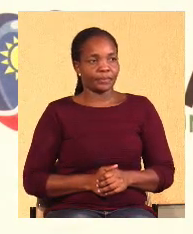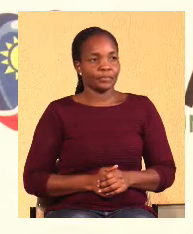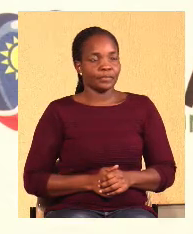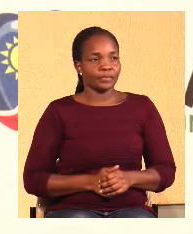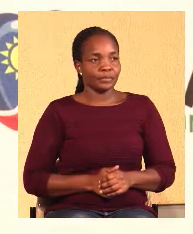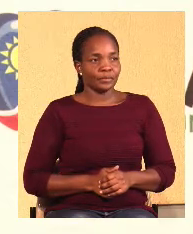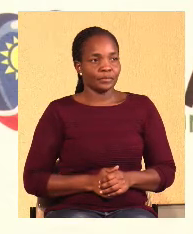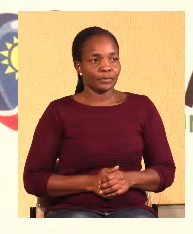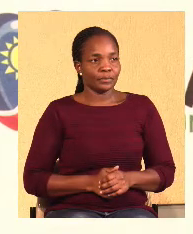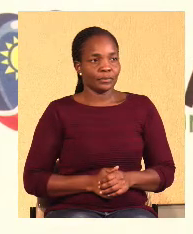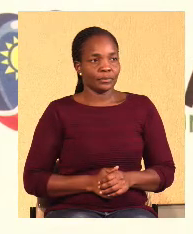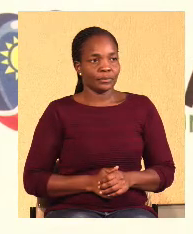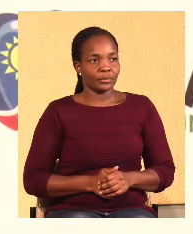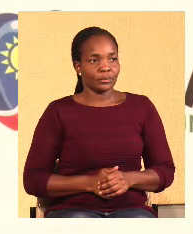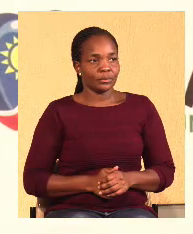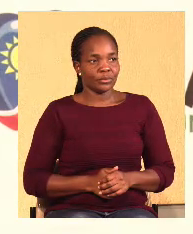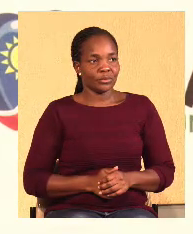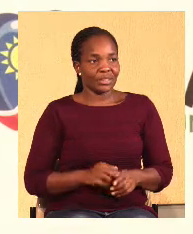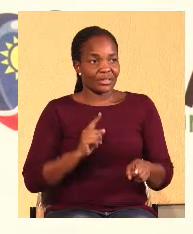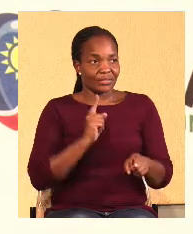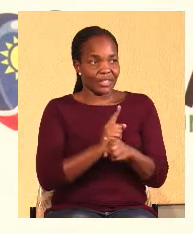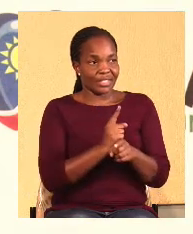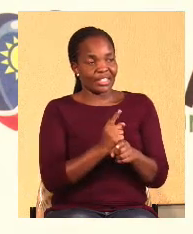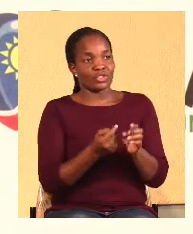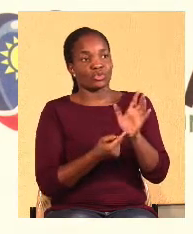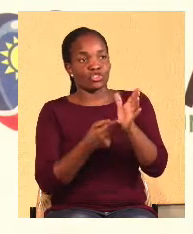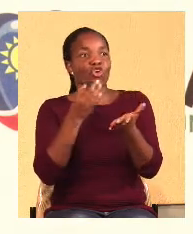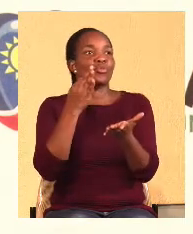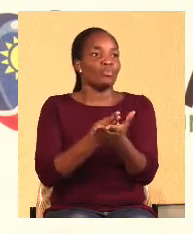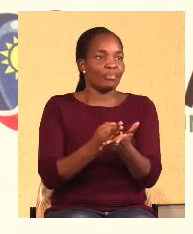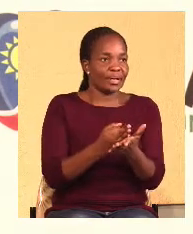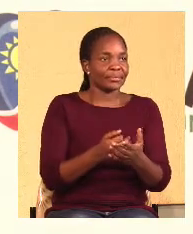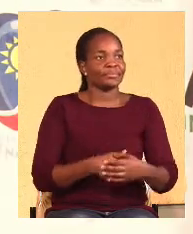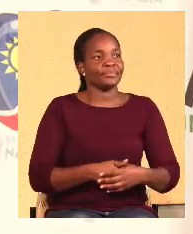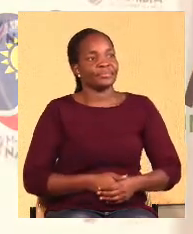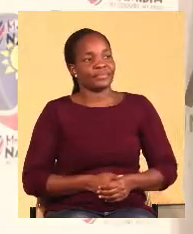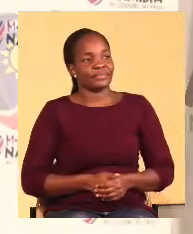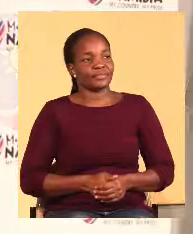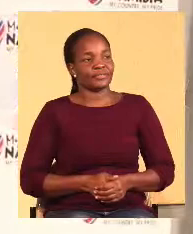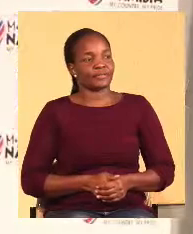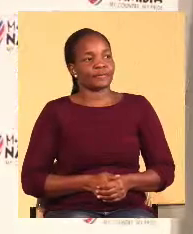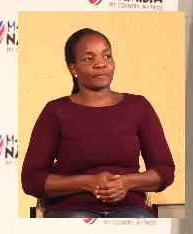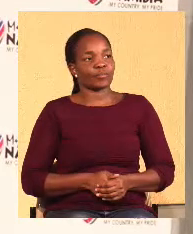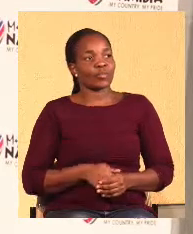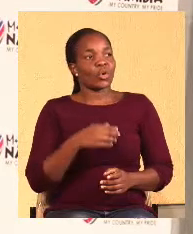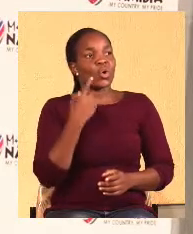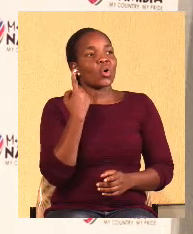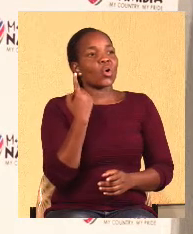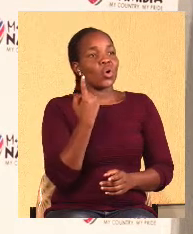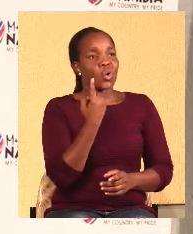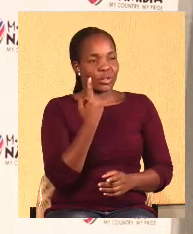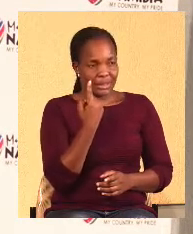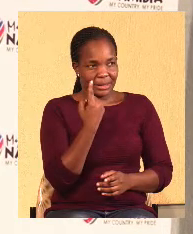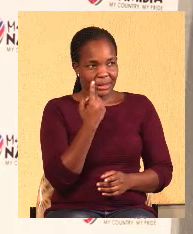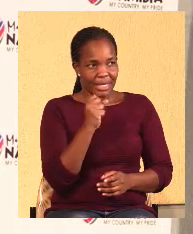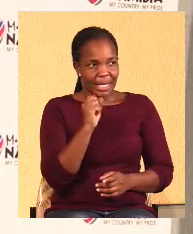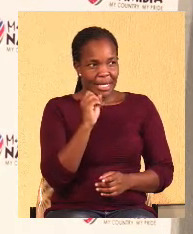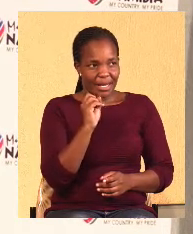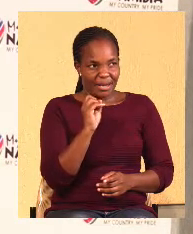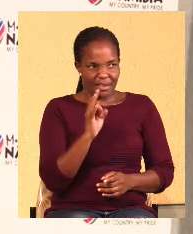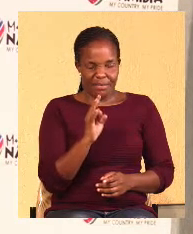So the burden will still be proving beyond reasonable doubt. It's still on the state. The burden is still on the state. And okay. Unless the evidential burden